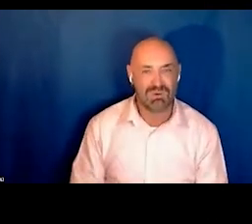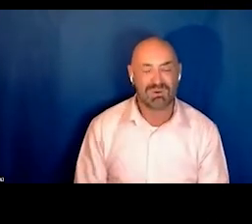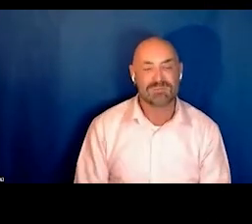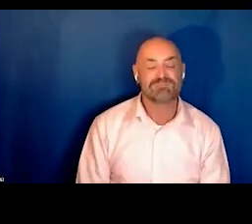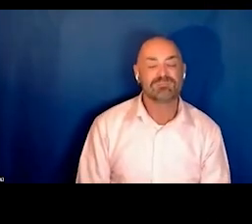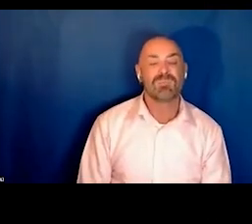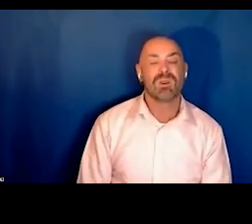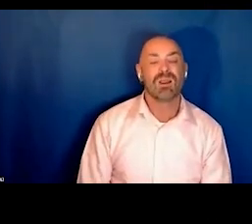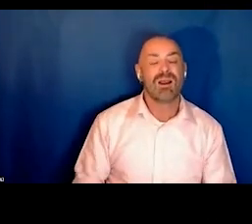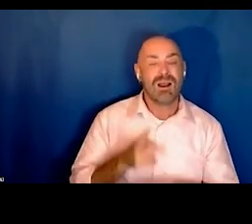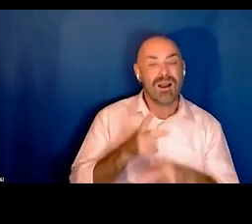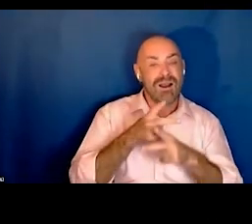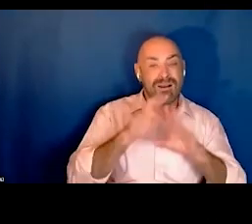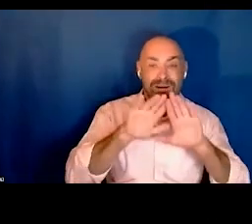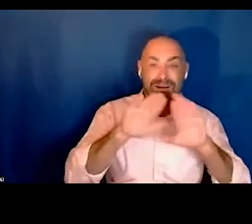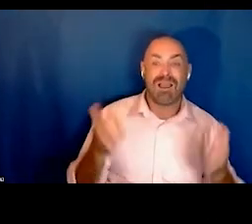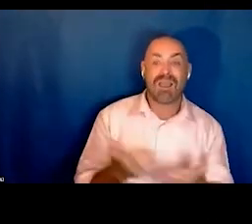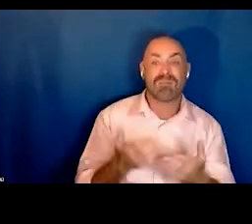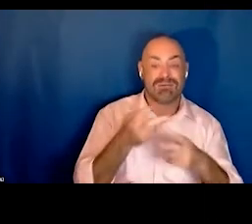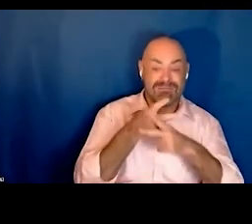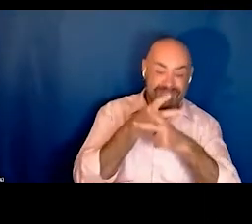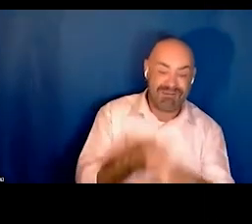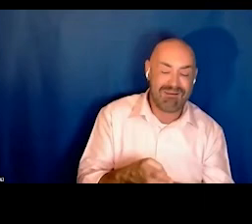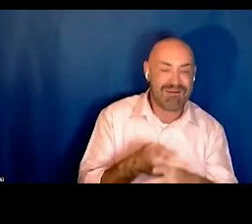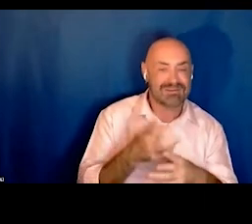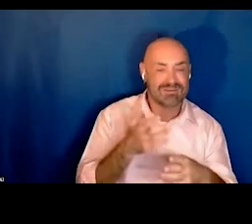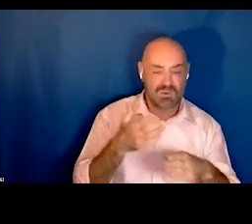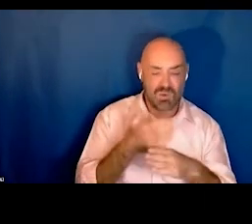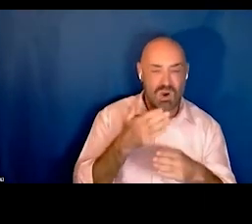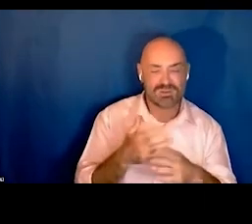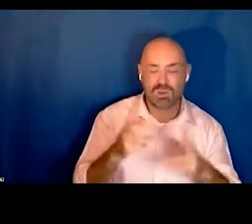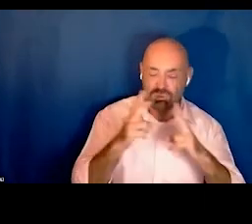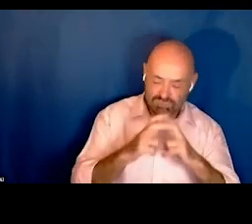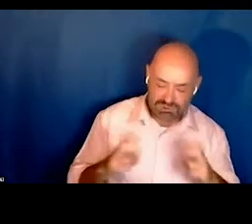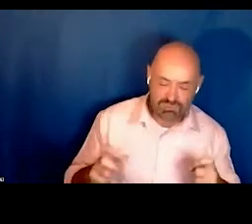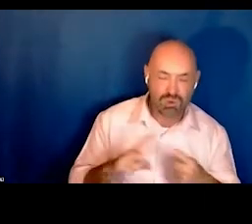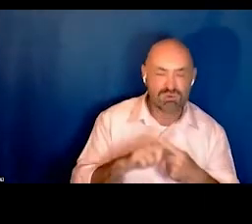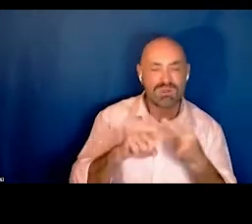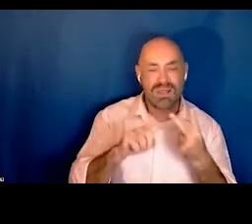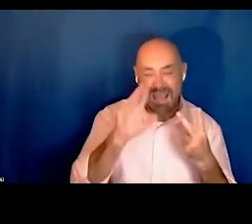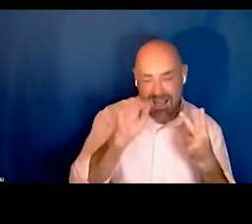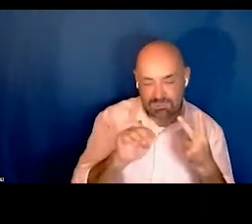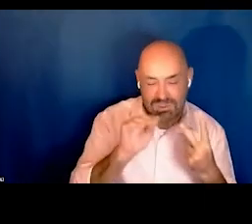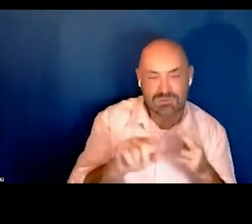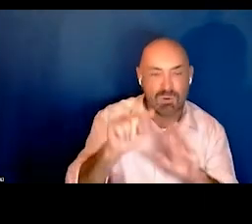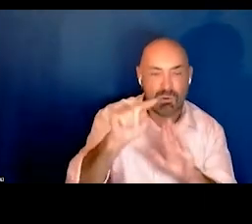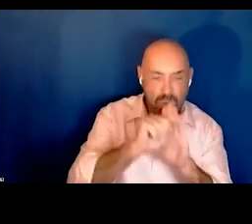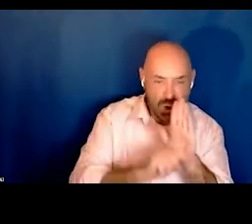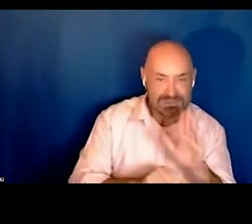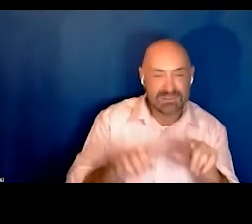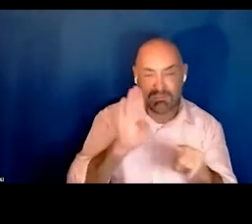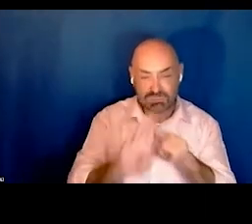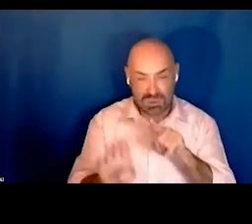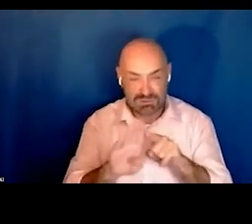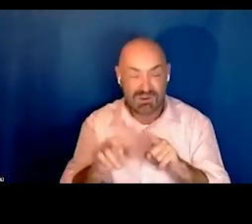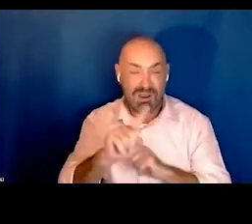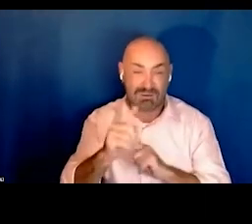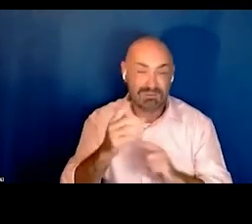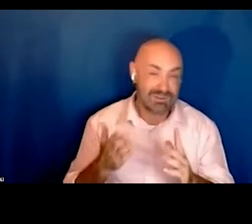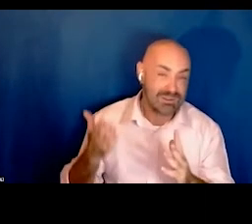Climate Cares is working in this space across research, education, policy and practice, and intervention